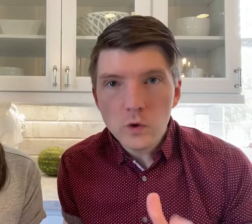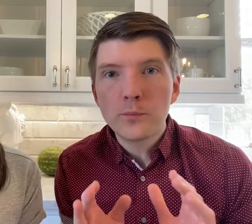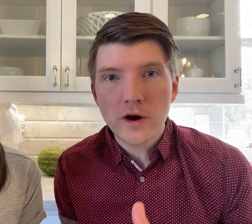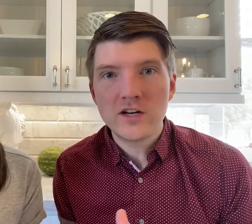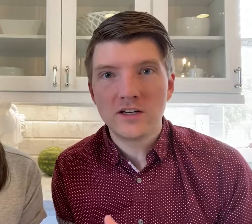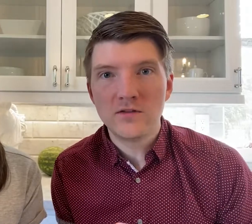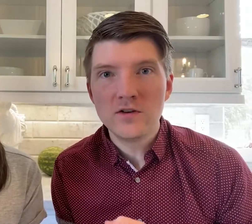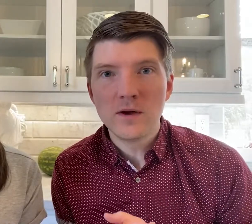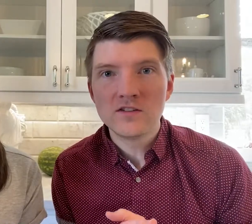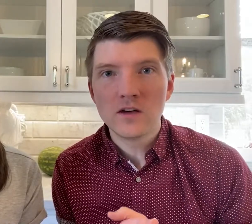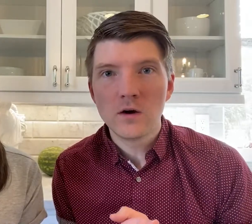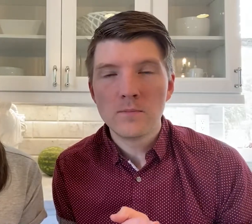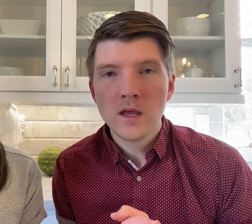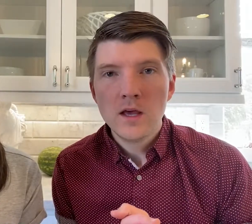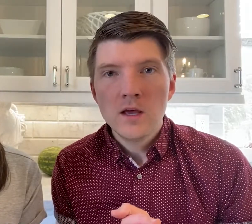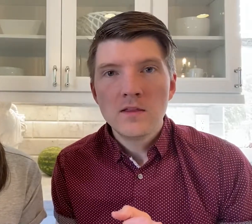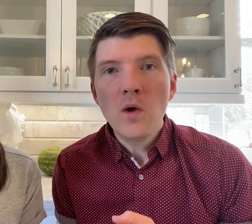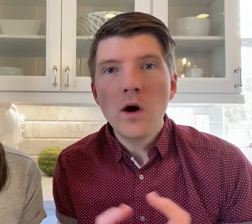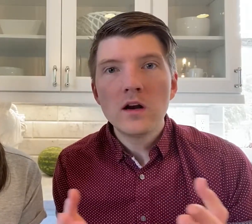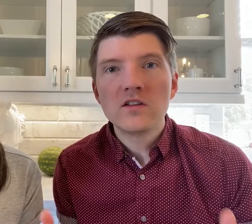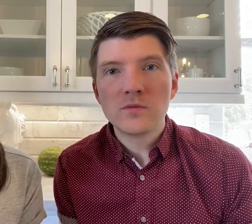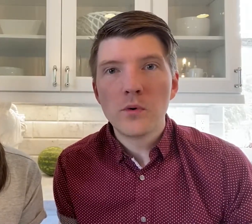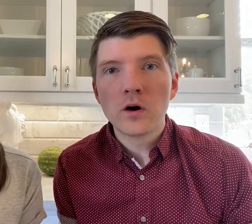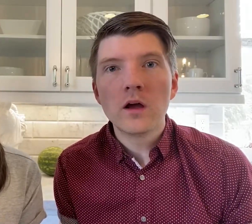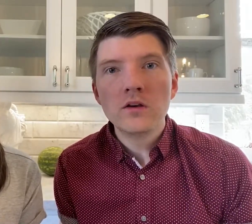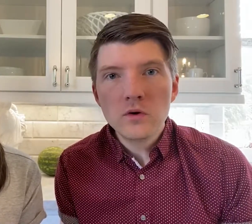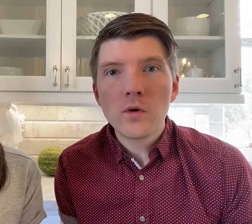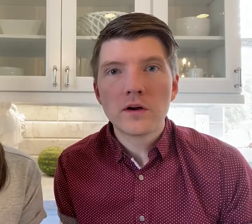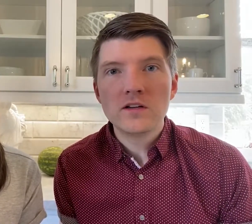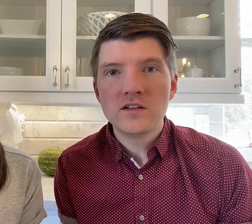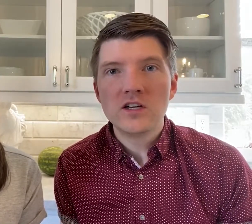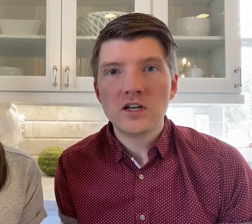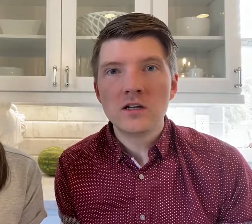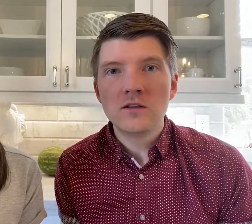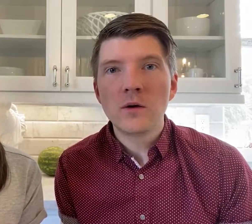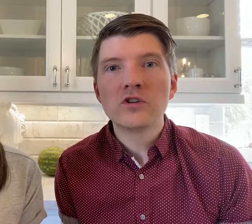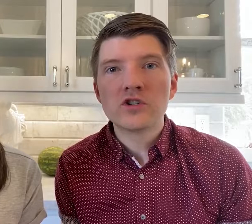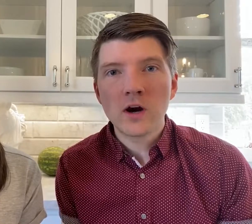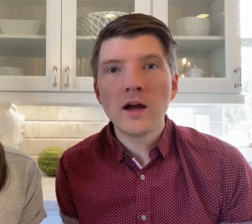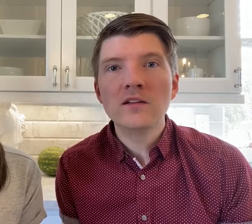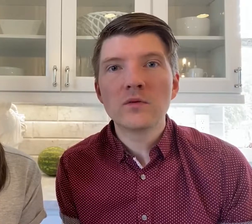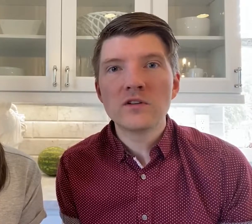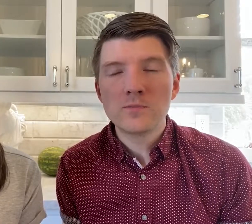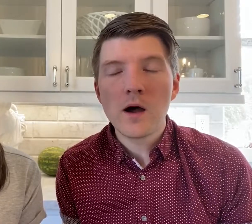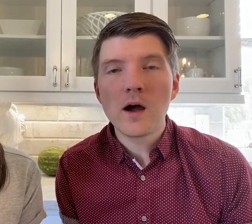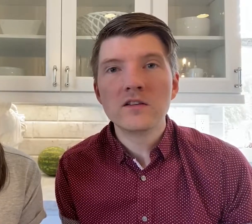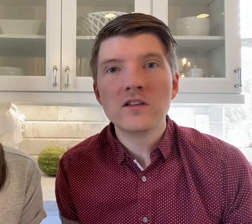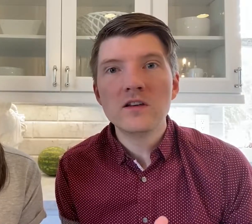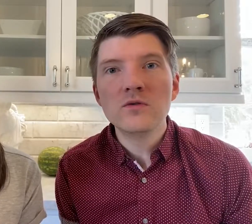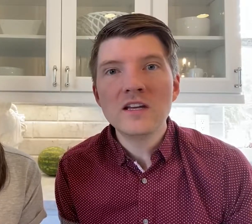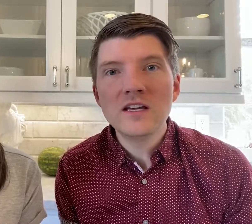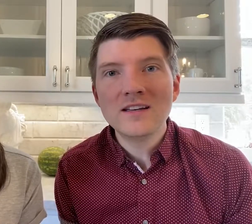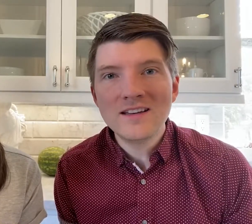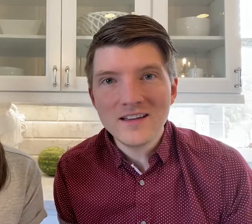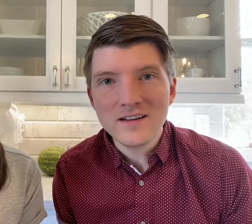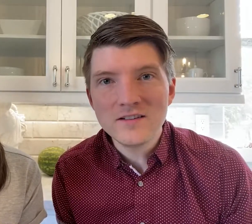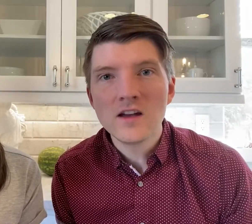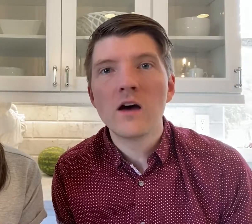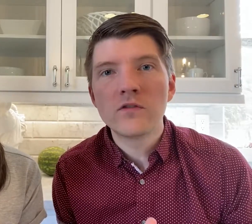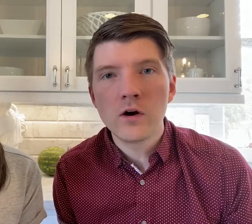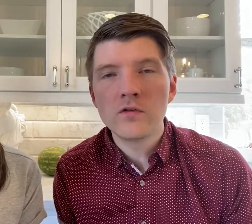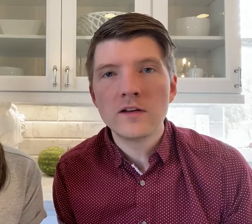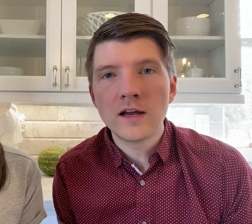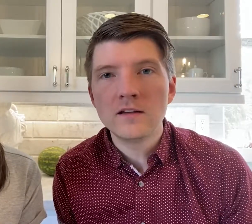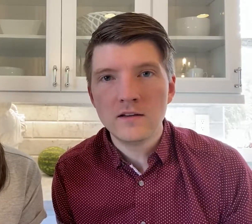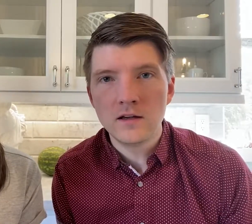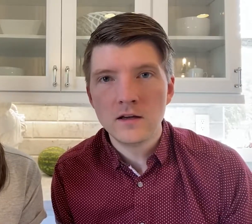really cool project a few months ago. They wanted to support a new organization that was trying to respond to the unique needs